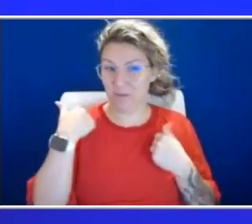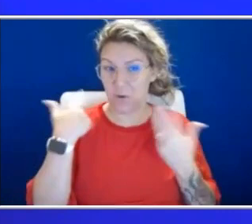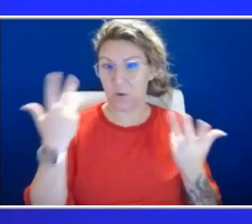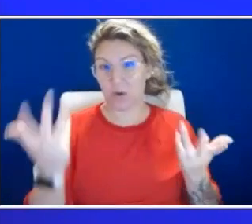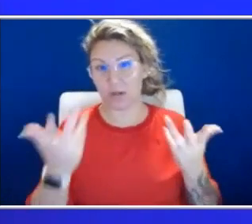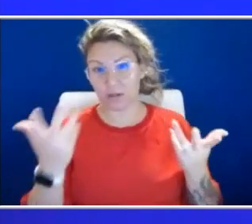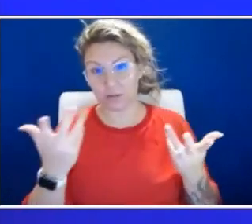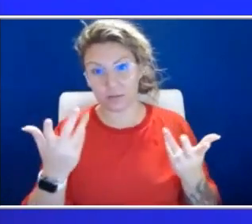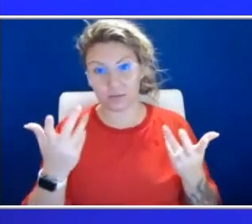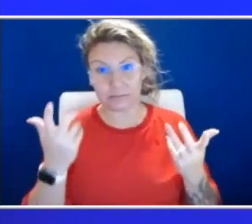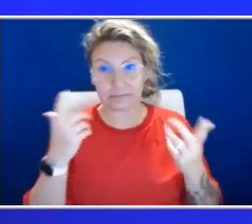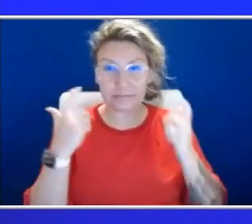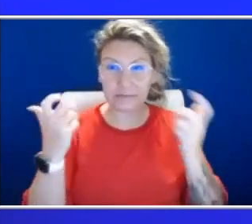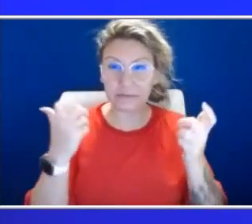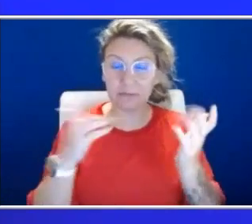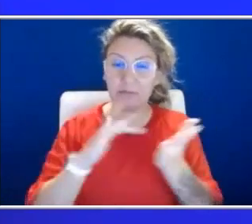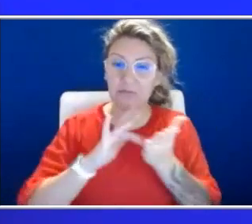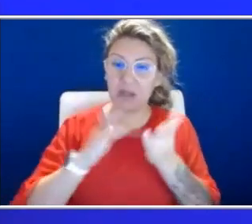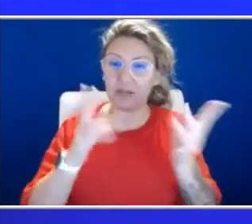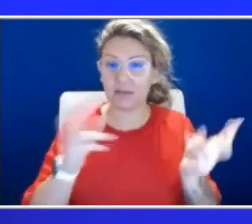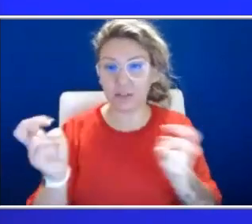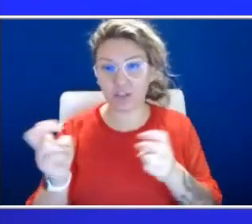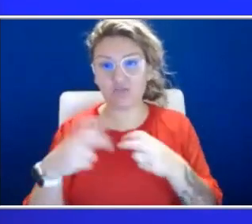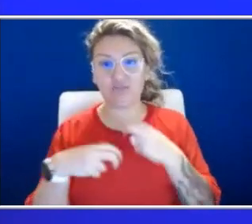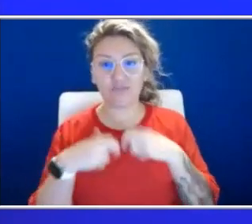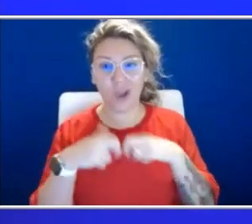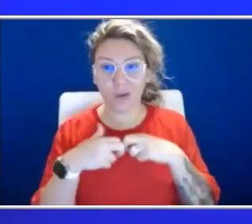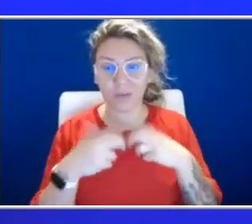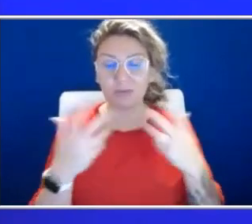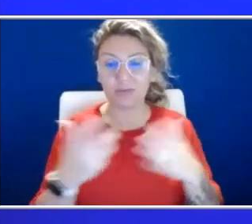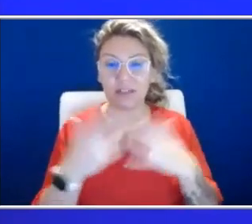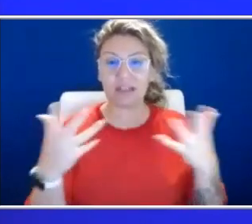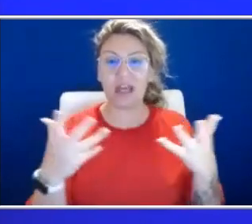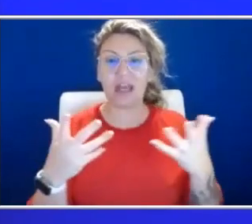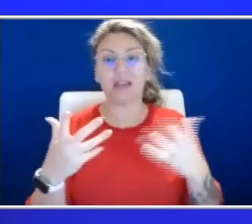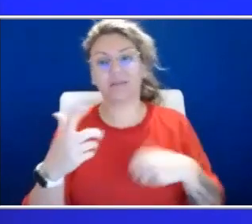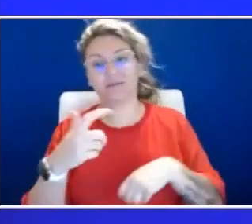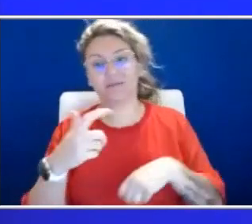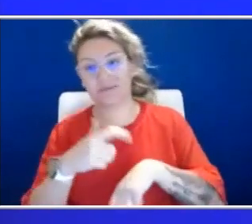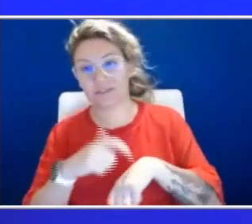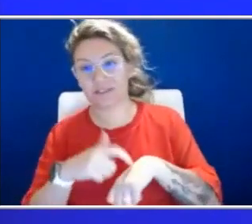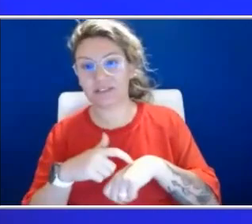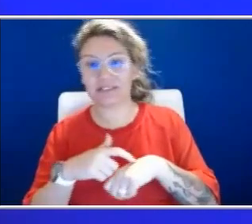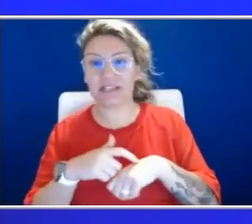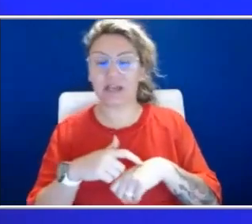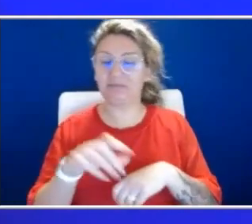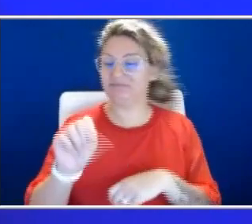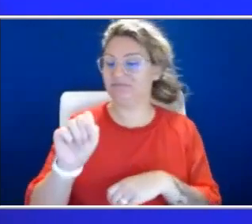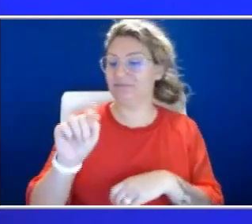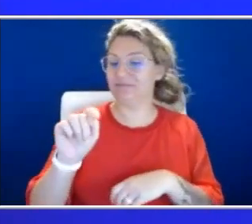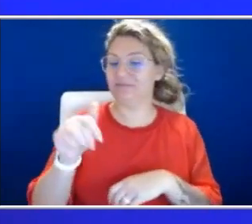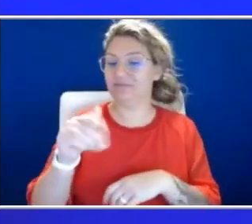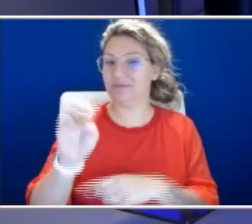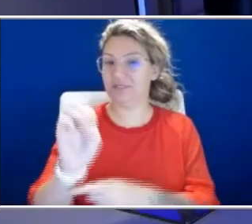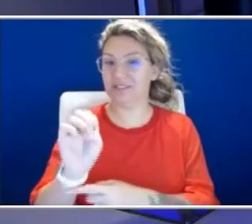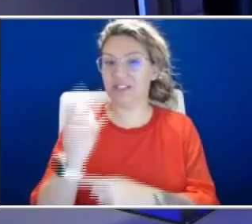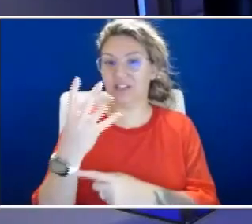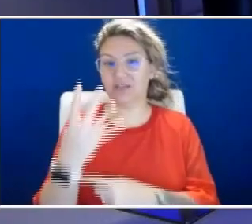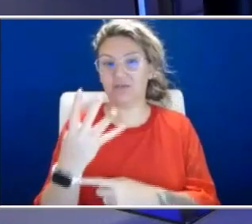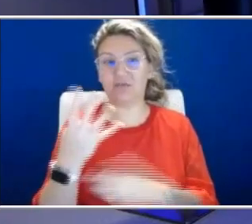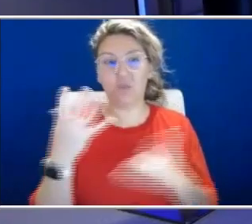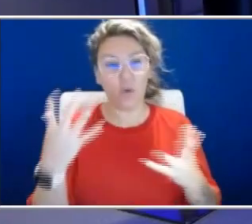major medical issues or problems, and a lot of time, stage 4 breast cancer, unfortunately, isn't a candidate.